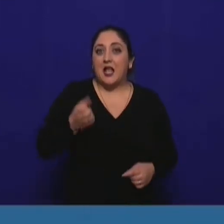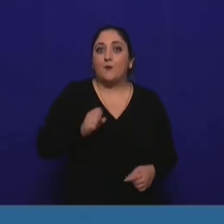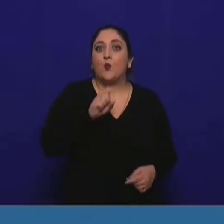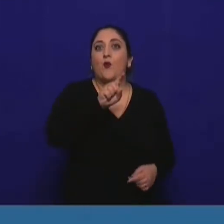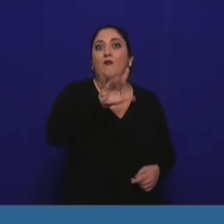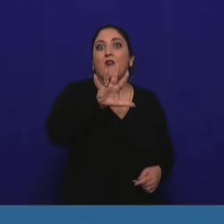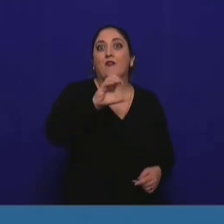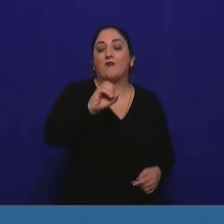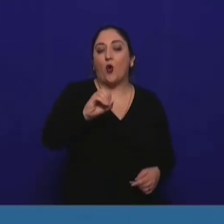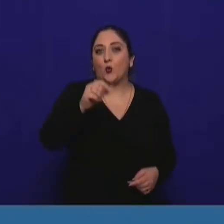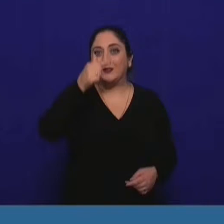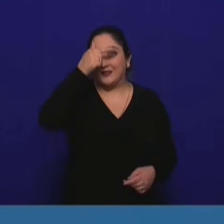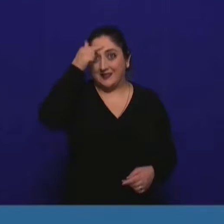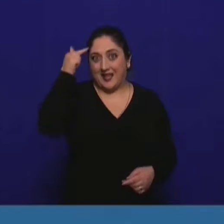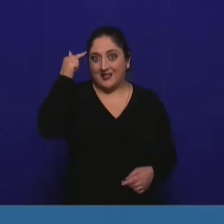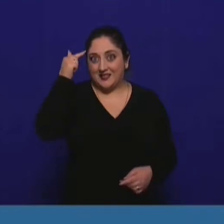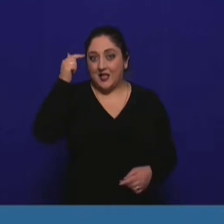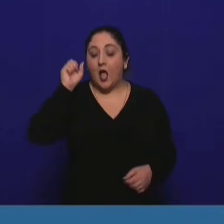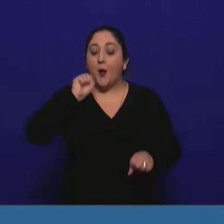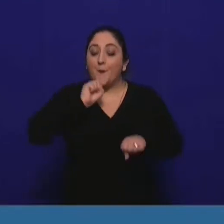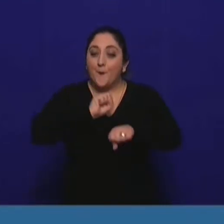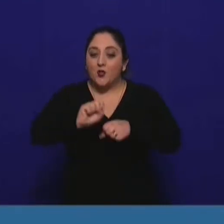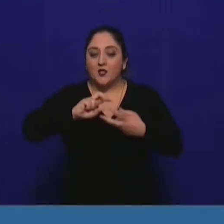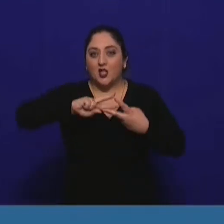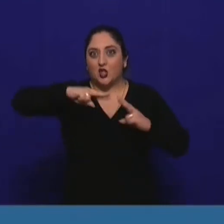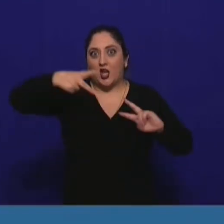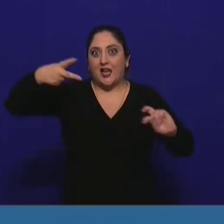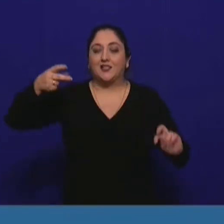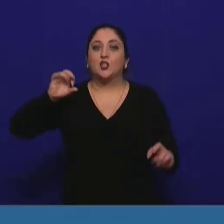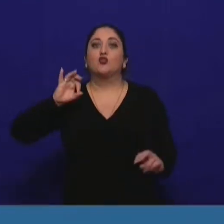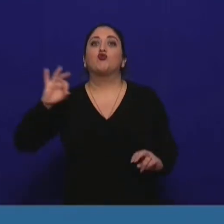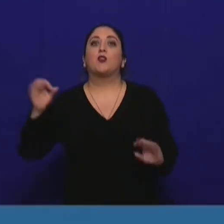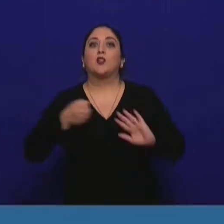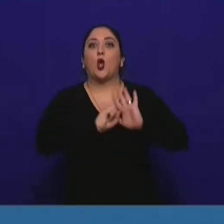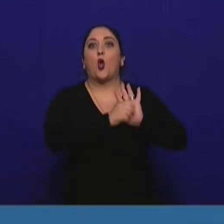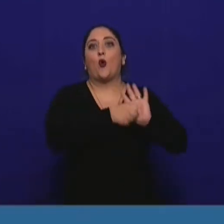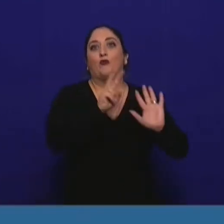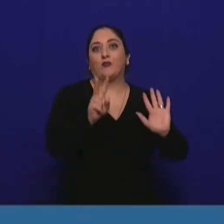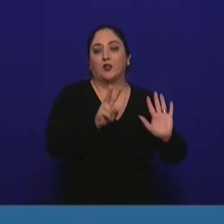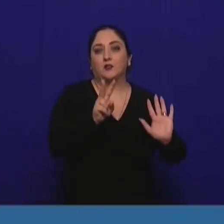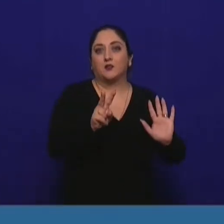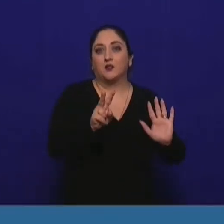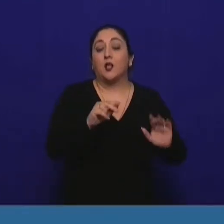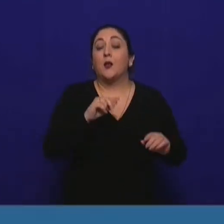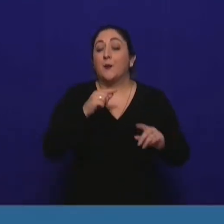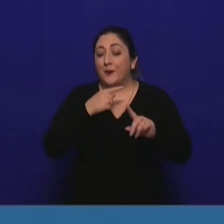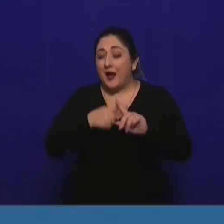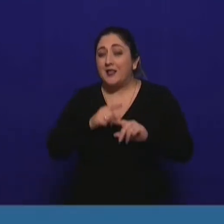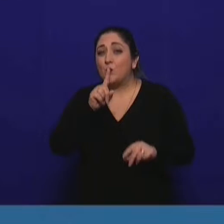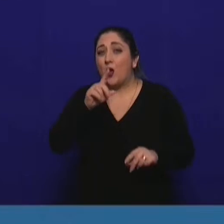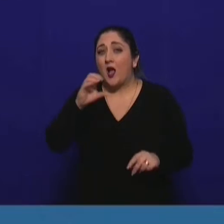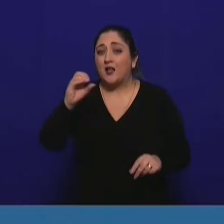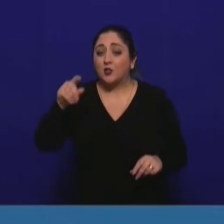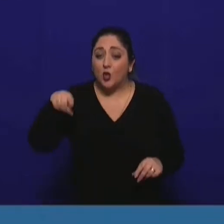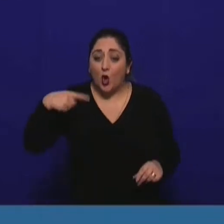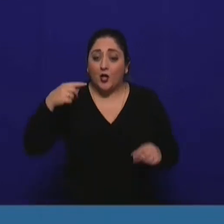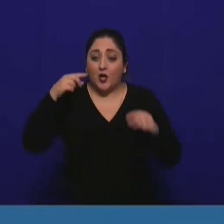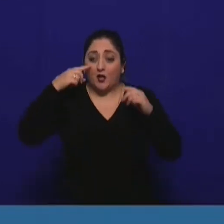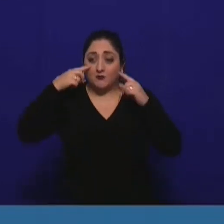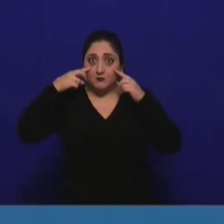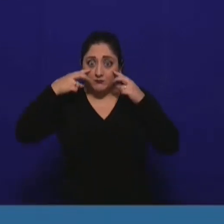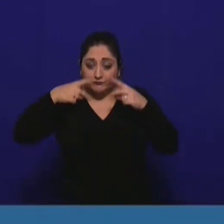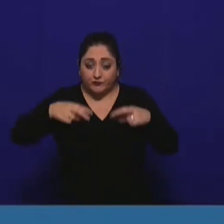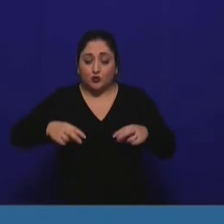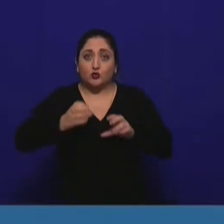test li għamilna l-varjant u bħalissa għandna numru oħrajn il-fuq minn 100 oħra li għaddejjin fil-proċessi tagħhom. Ġvida qegħdin